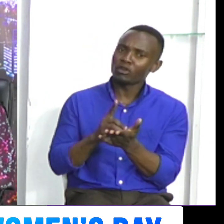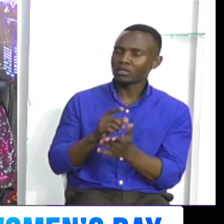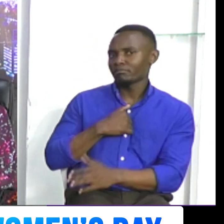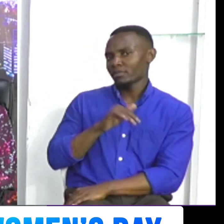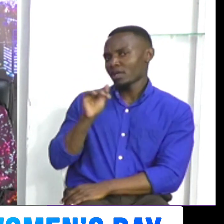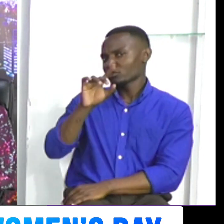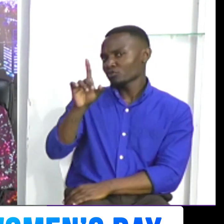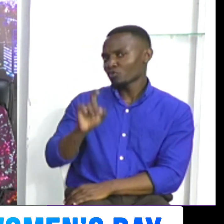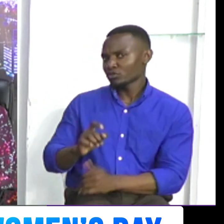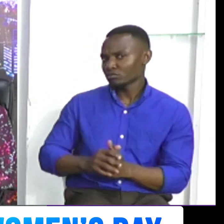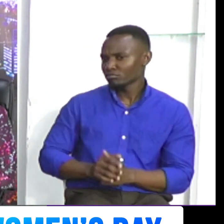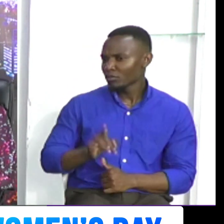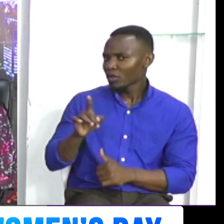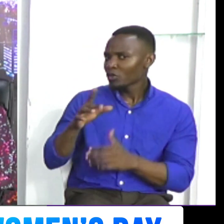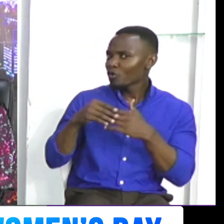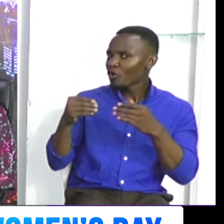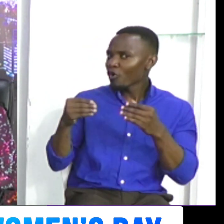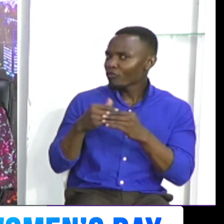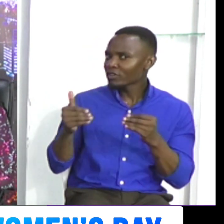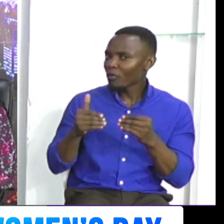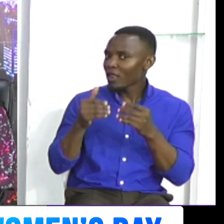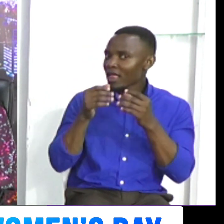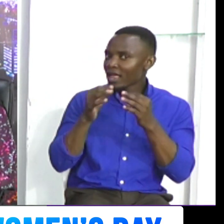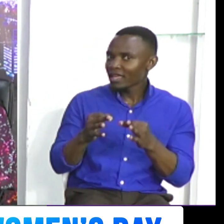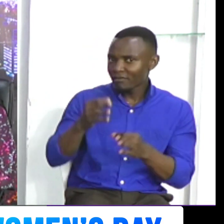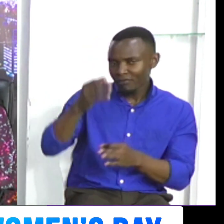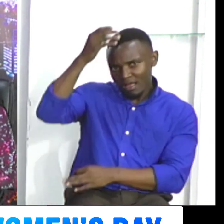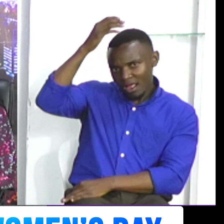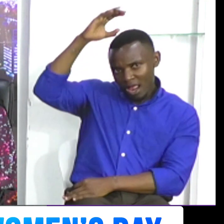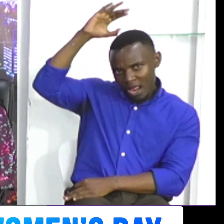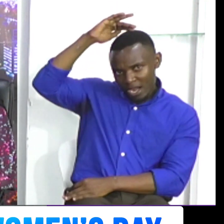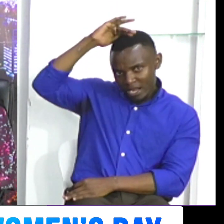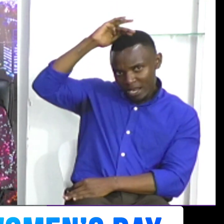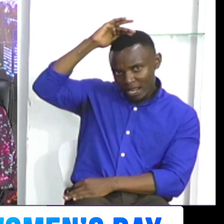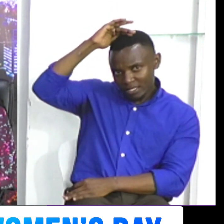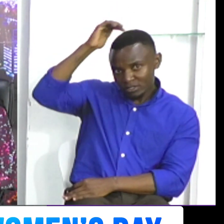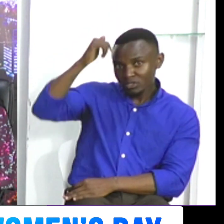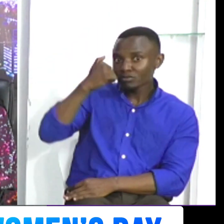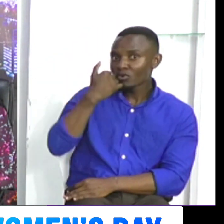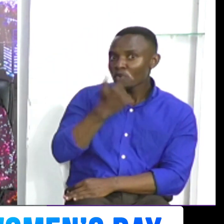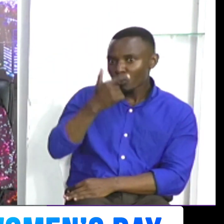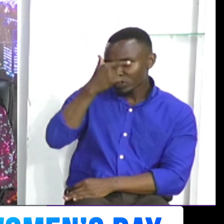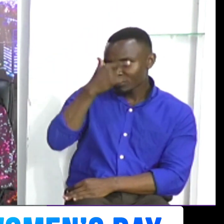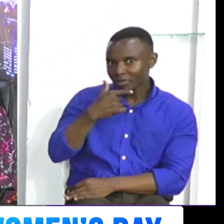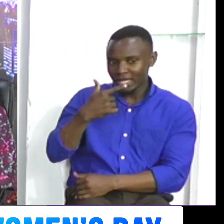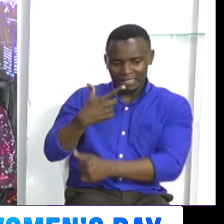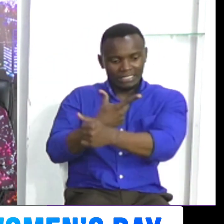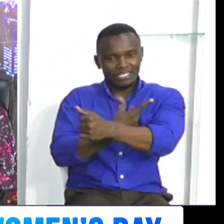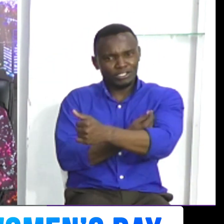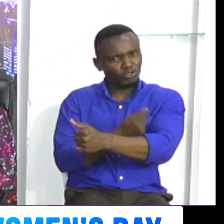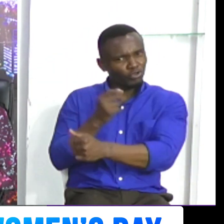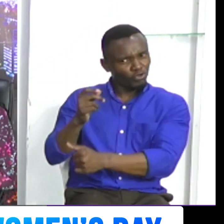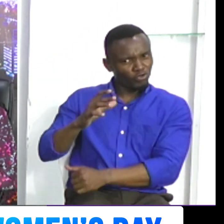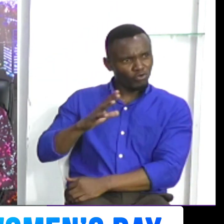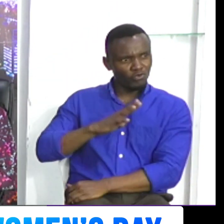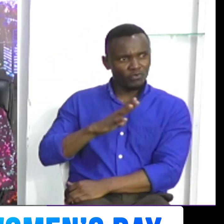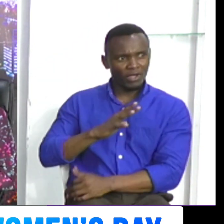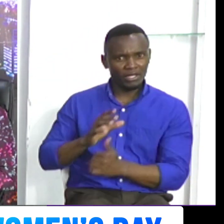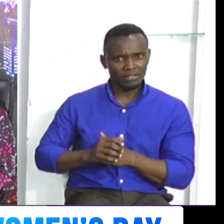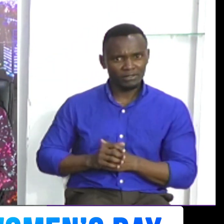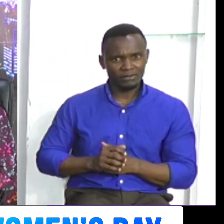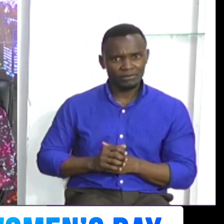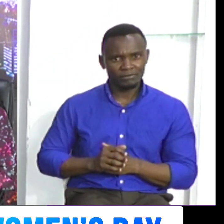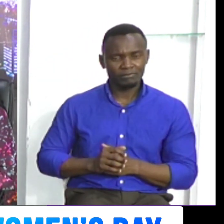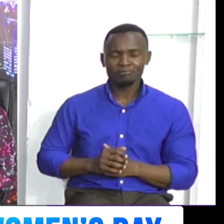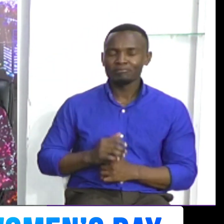something. Would you be comfortable being injected by a nurse who is blind? Of course. You would? Yes, I would, because I have interacted with